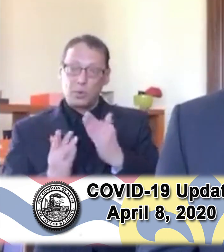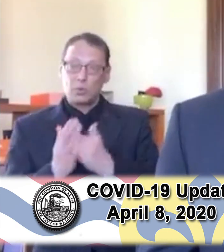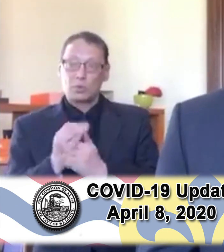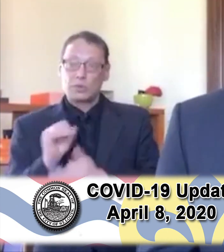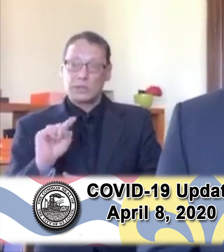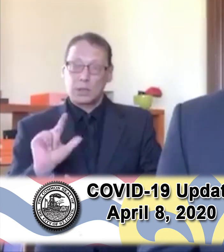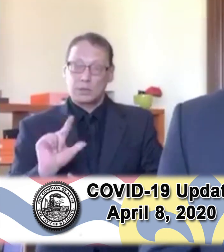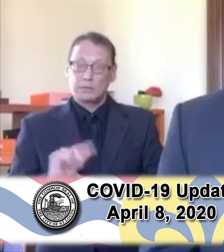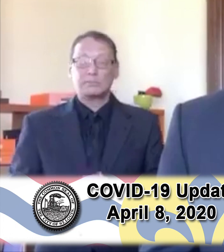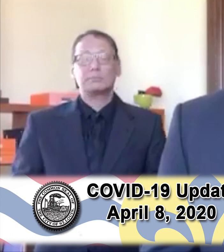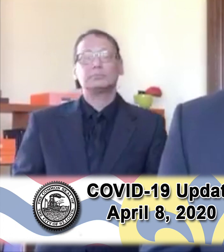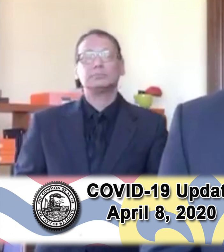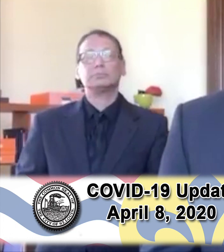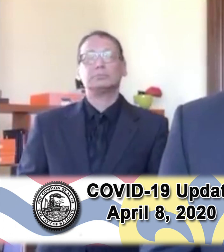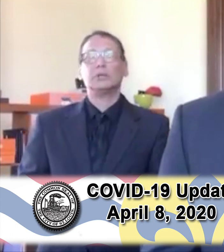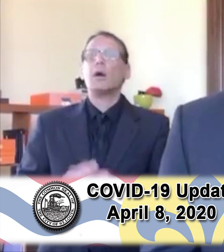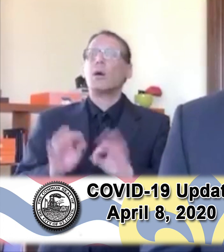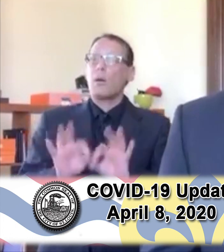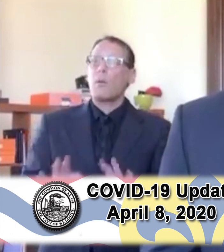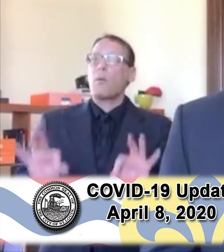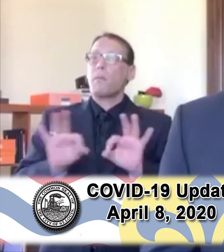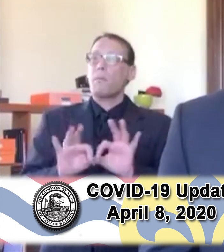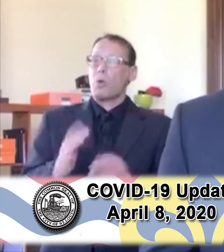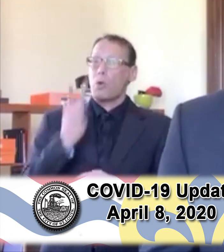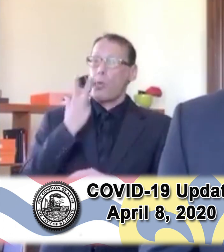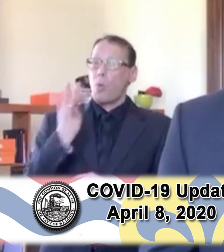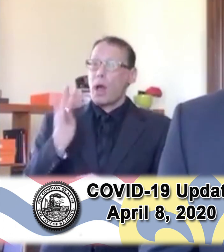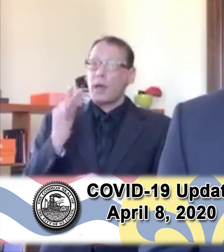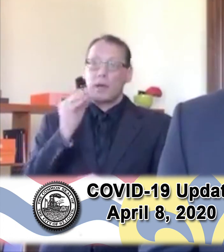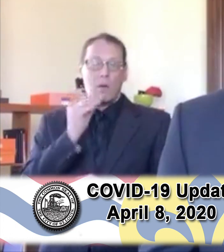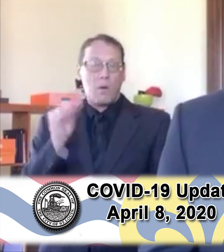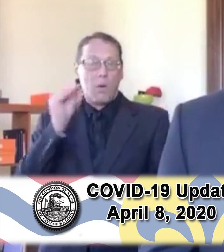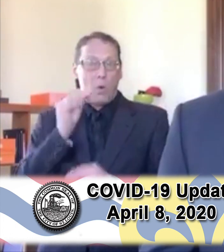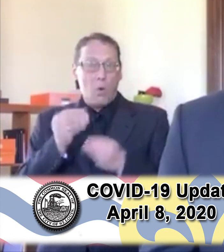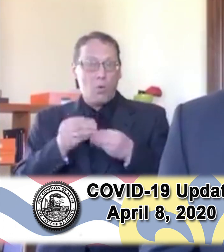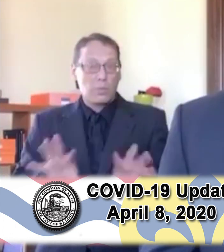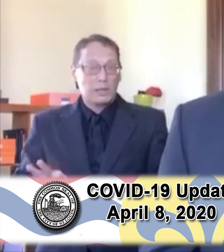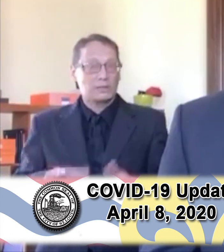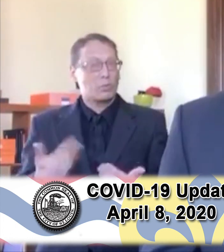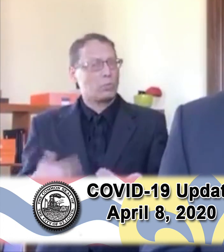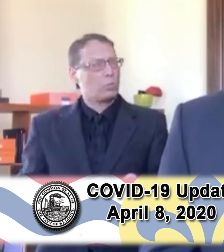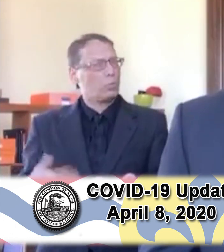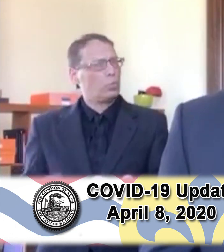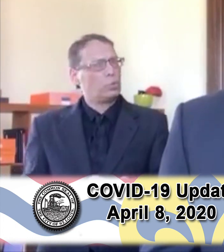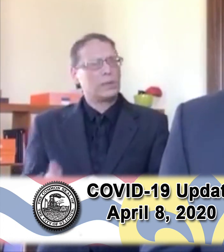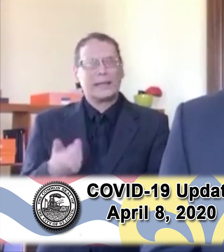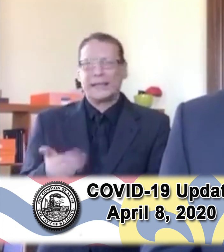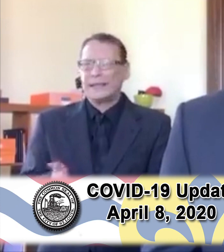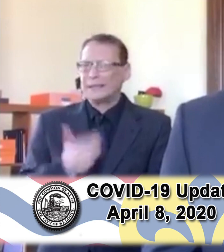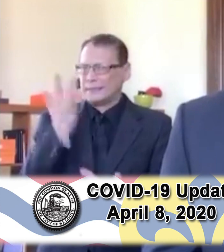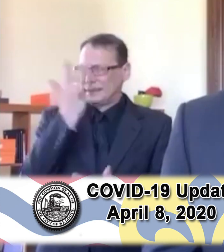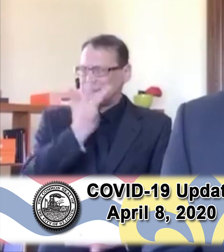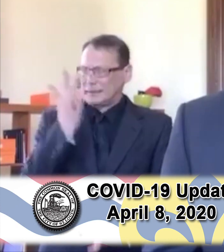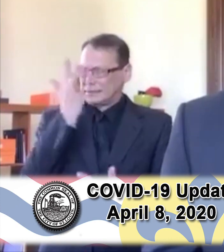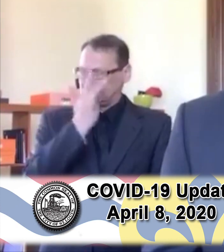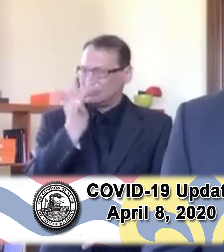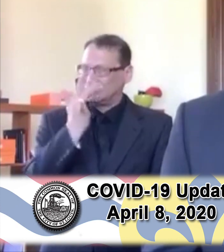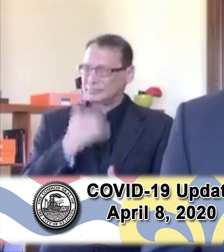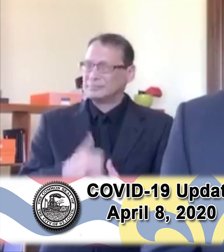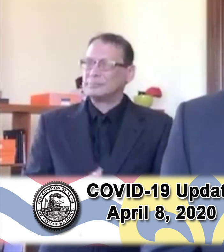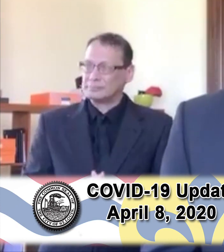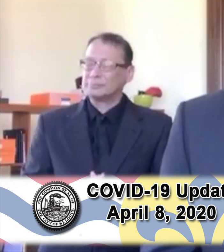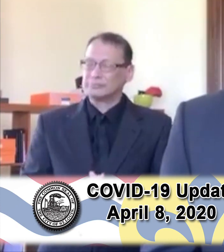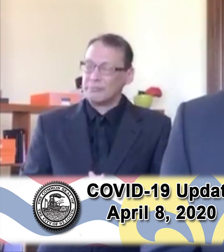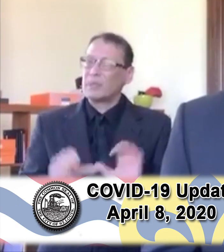region. And this is important because the unhoused individuals are very vulnerable and they're susceptible to not only